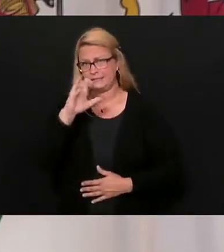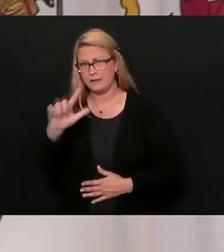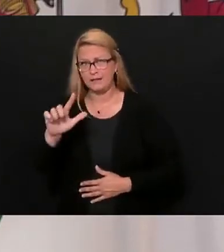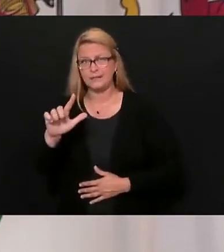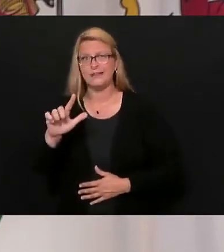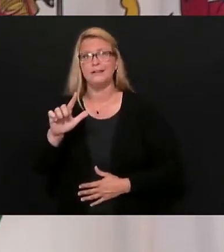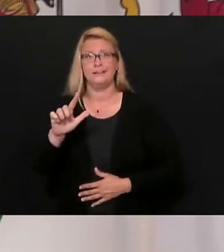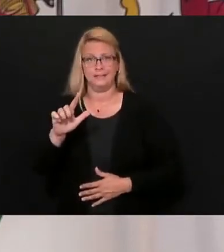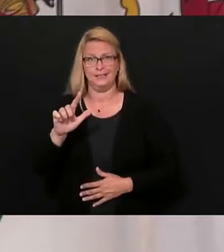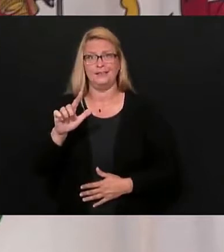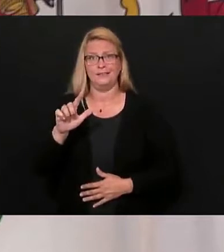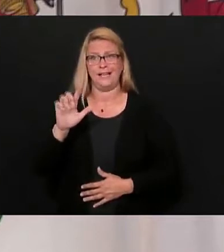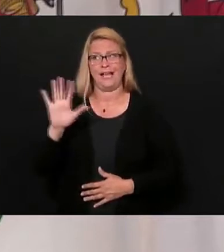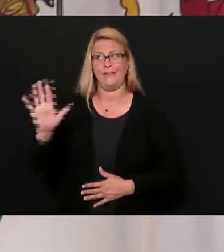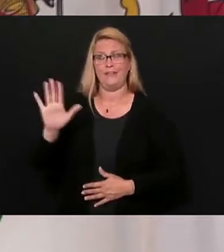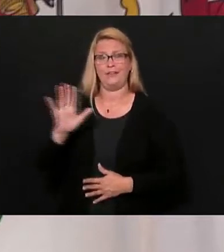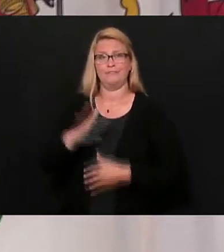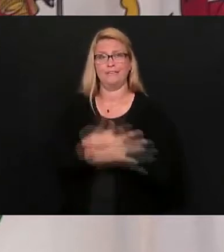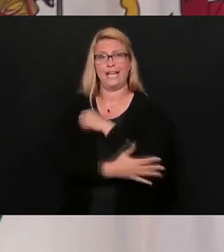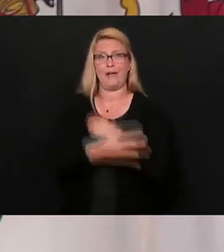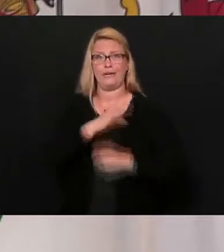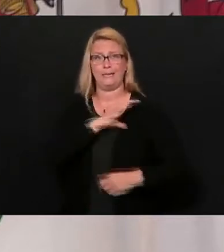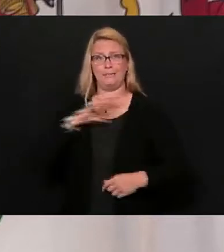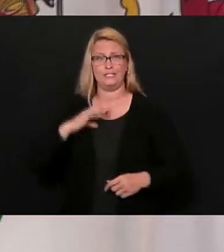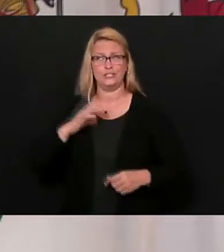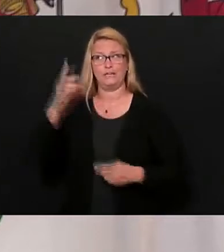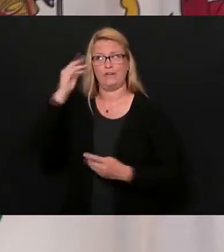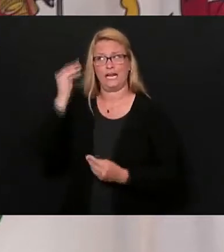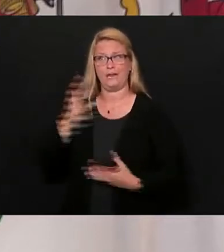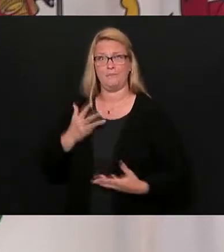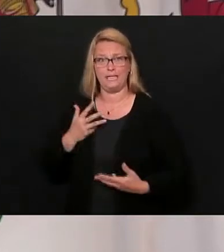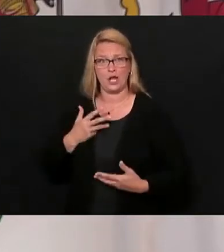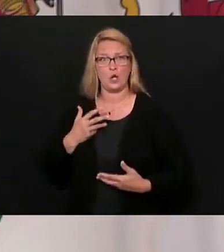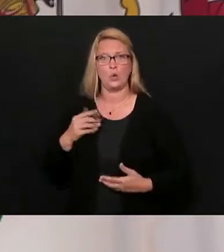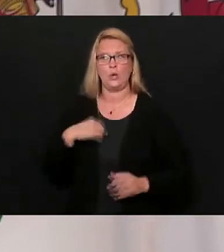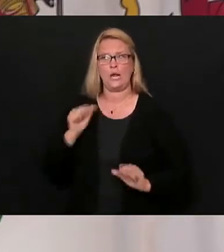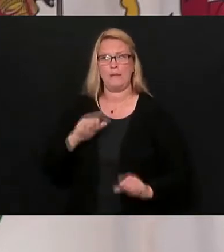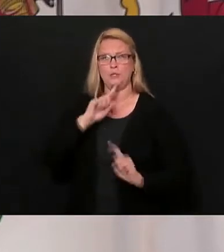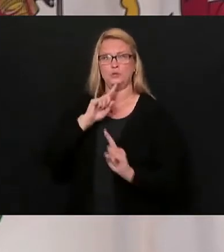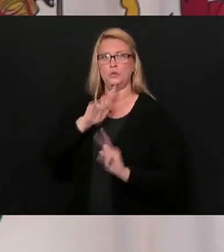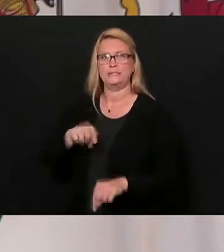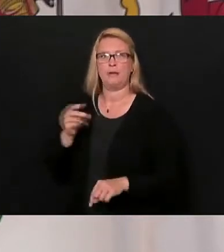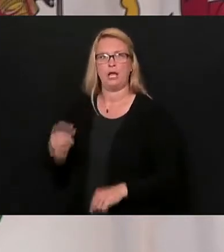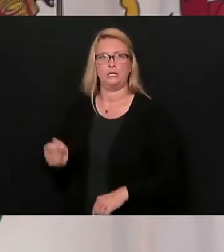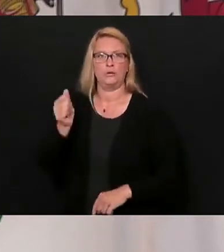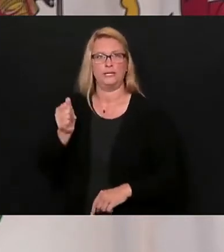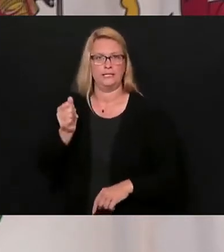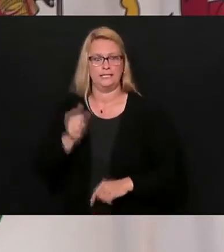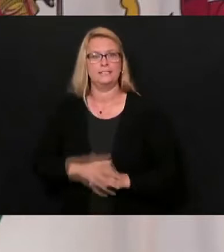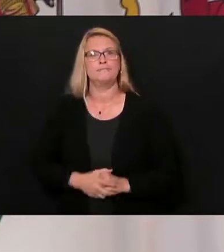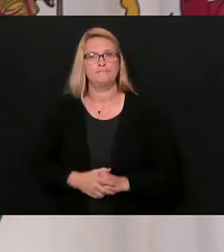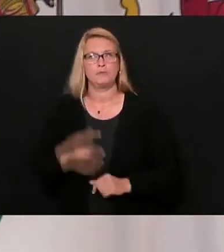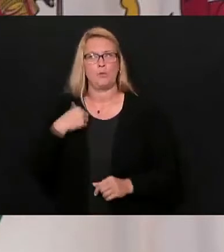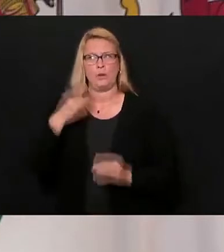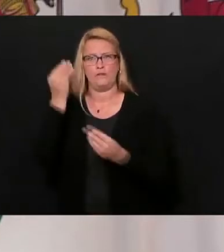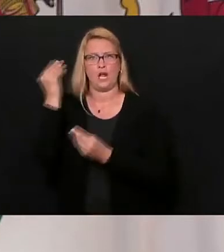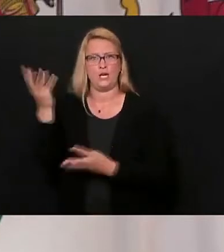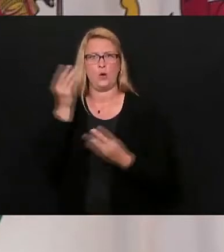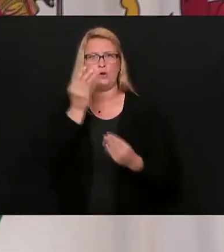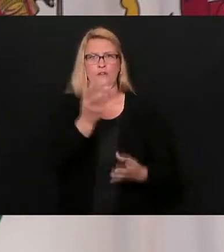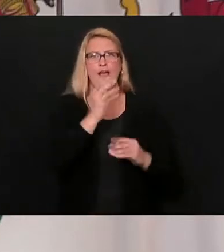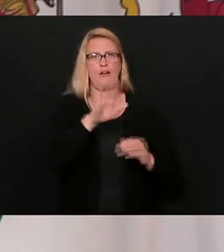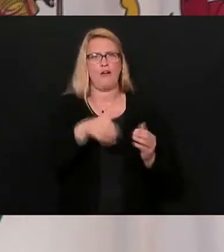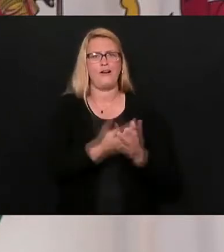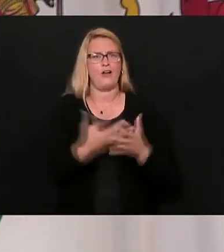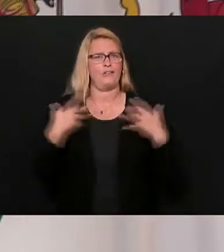and notifying me, and we were able to jump on this. I'm sure they notified all the health officials as well, but we were able to